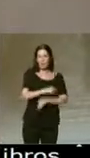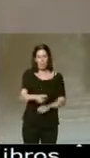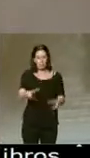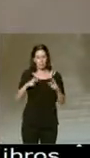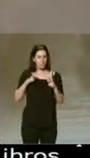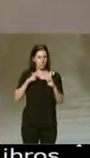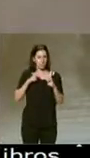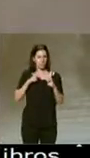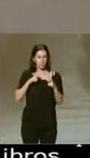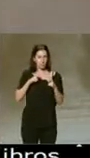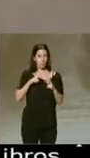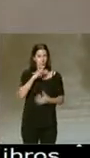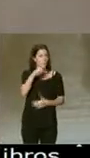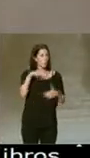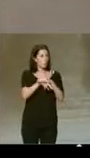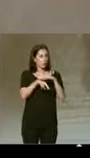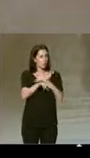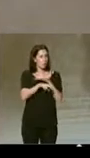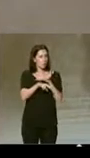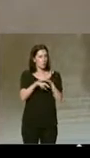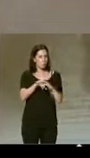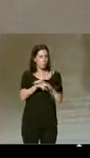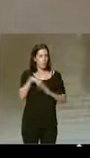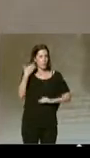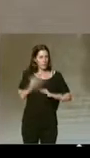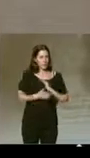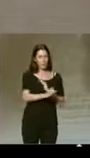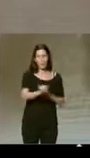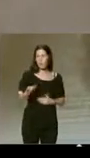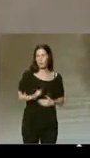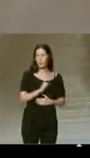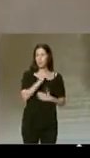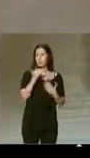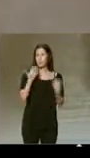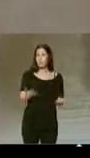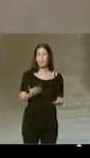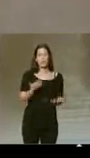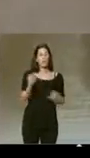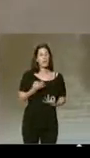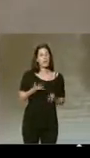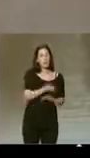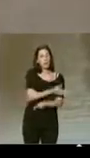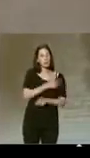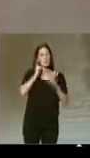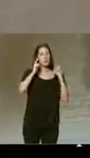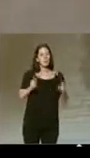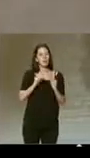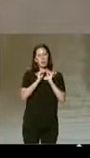you need to do in an orderly manner, and you need to do it forehand, because resources are not endless.